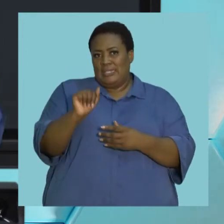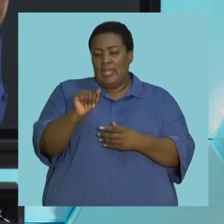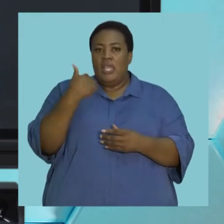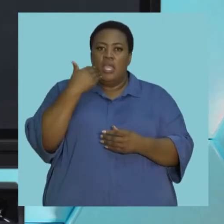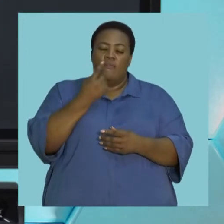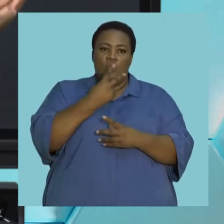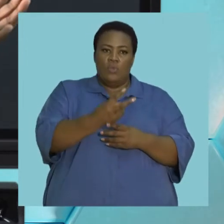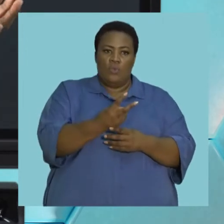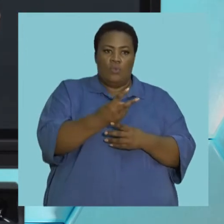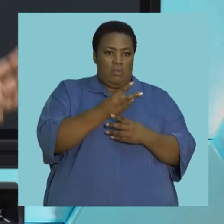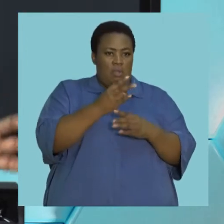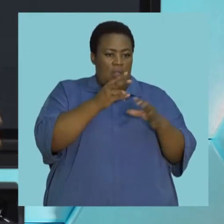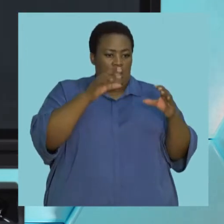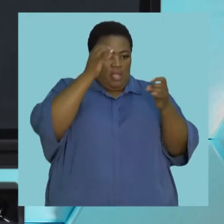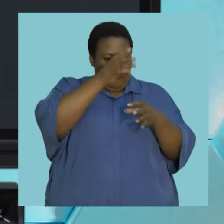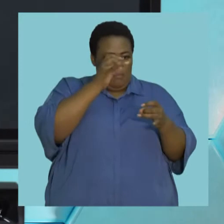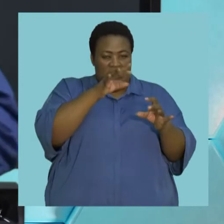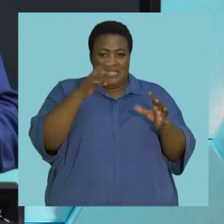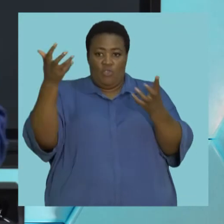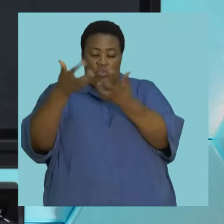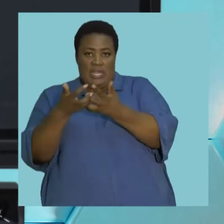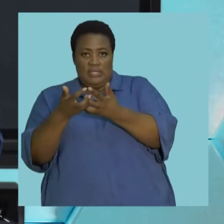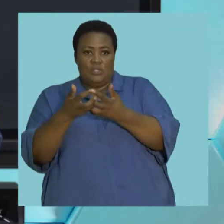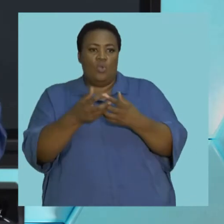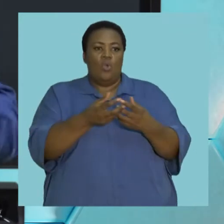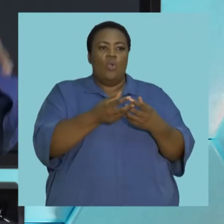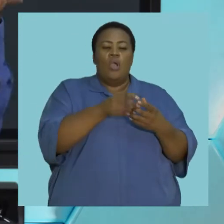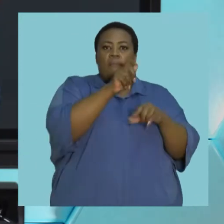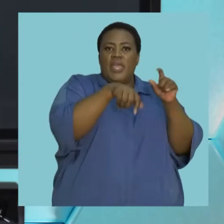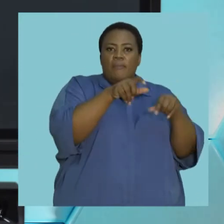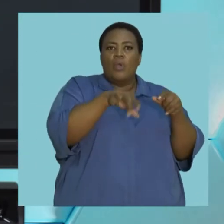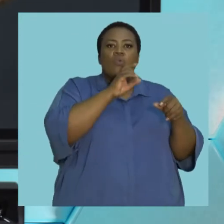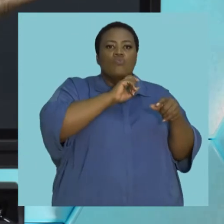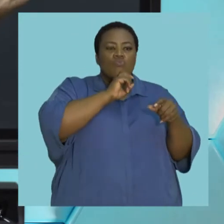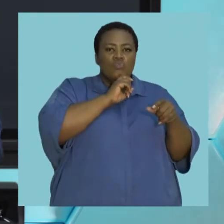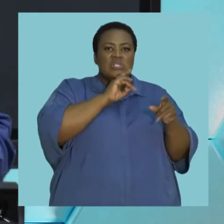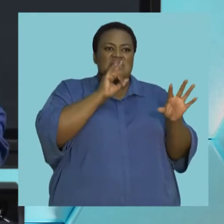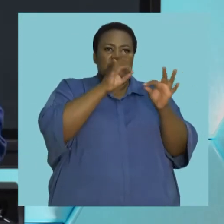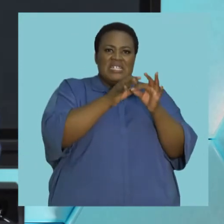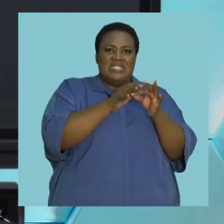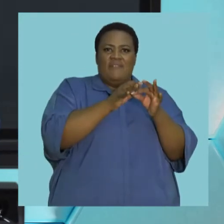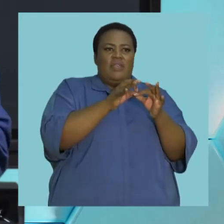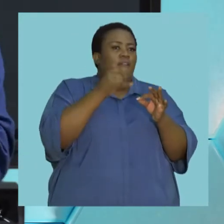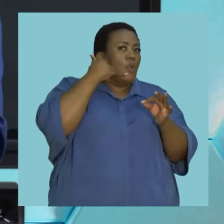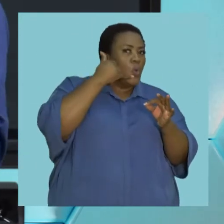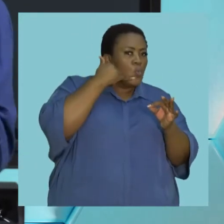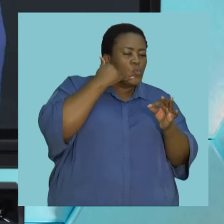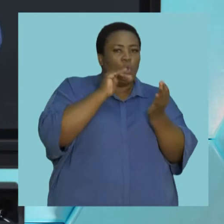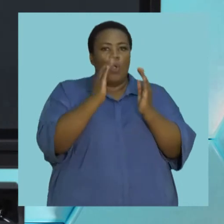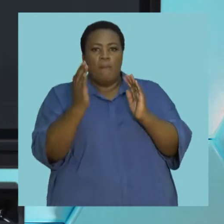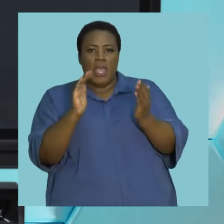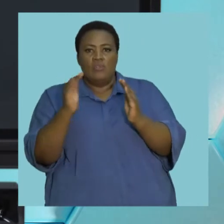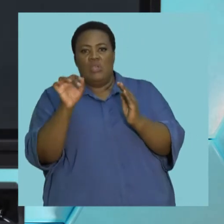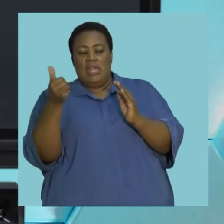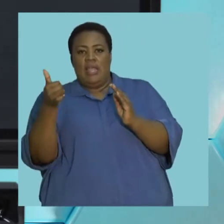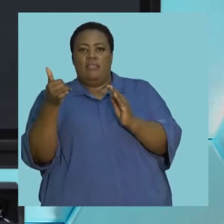you're looking at a set of information that's not related to the number of people that use a typical type of phone compared to another